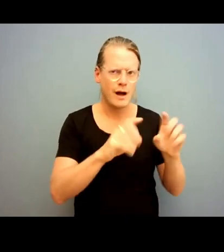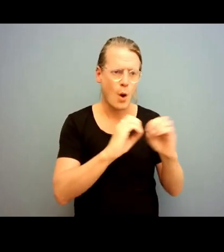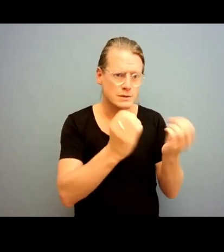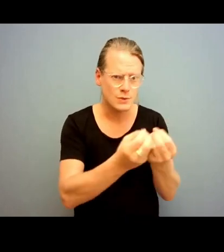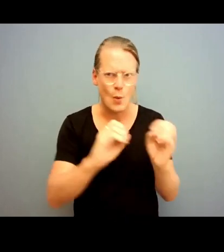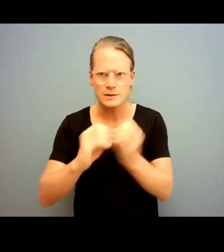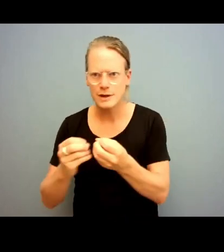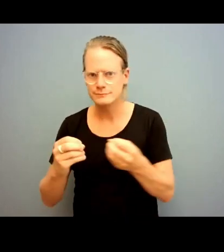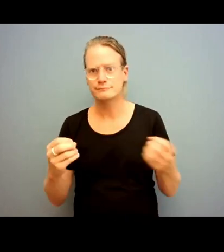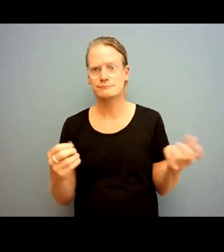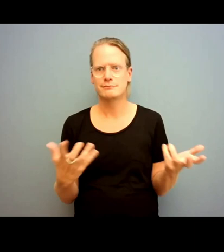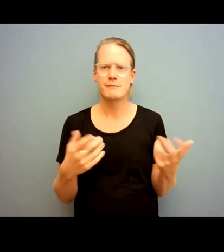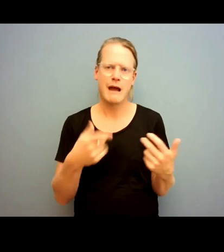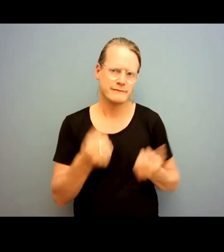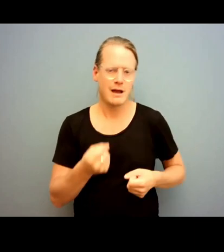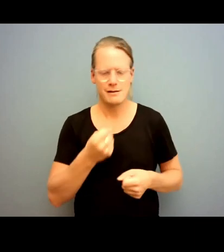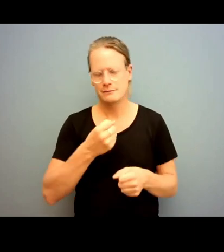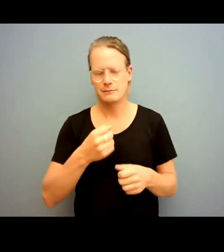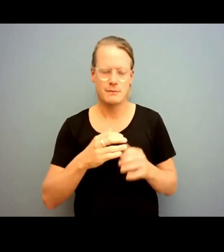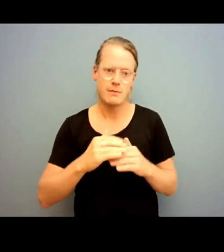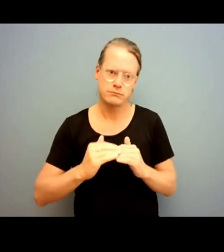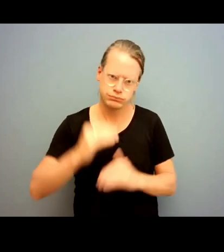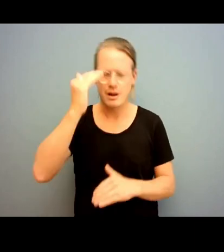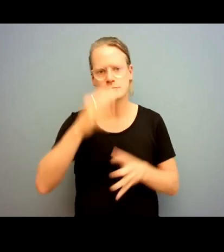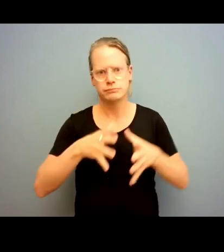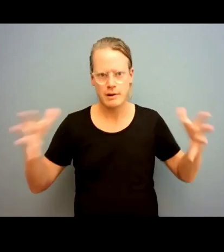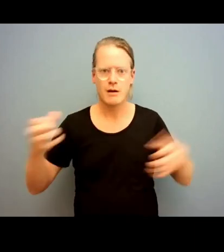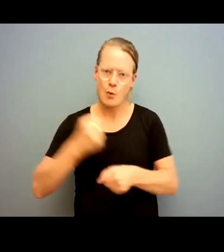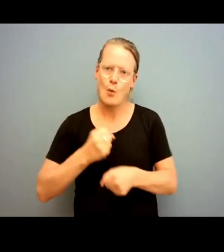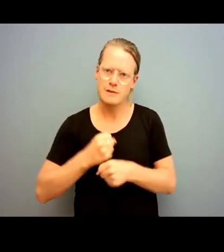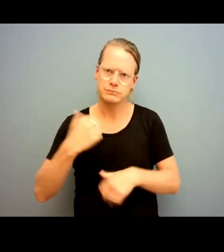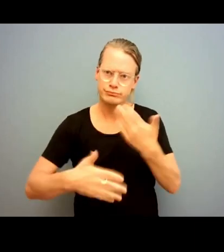Now I think we are ready to show